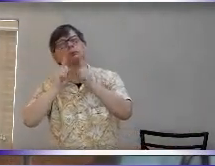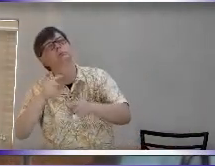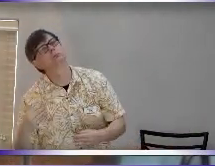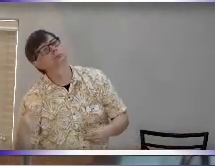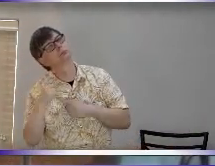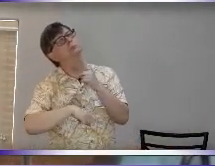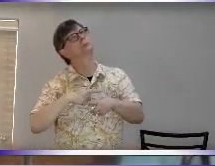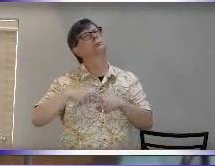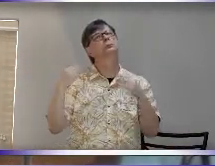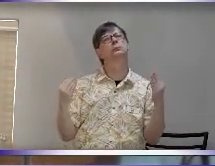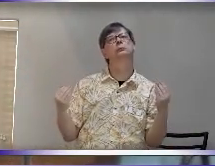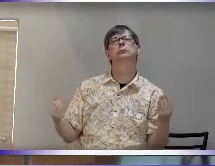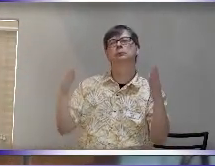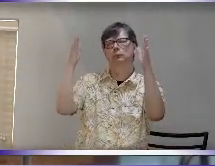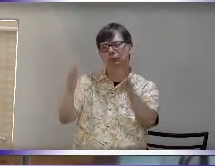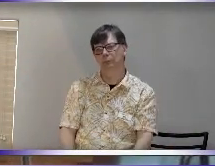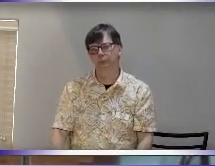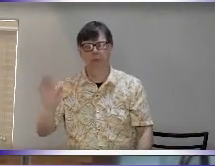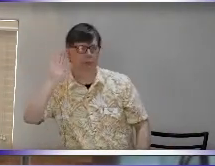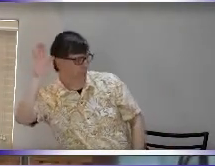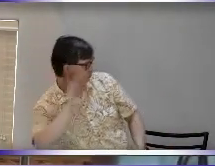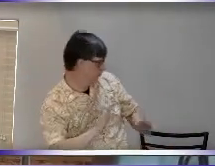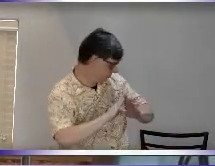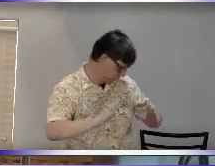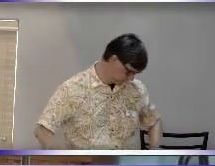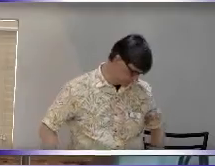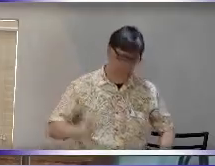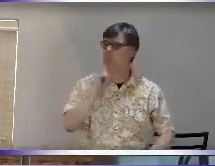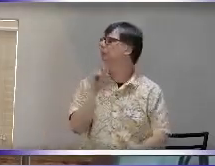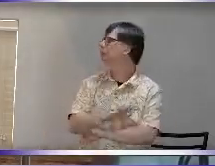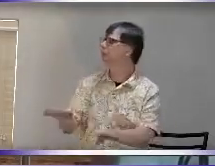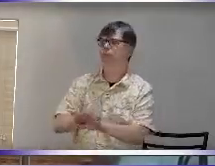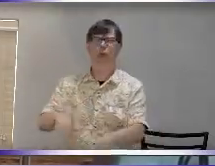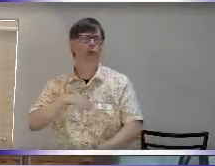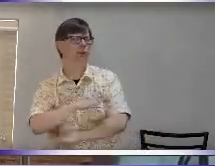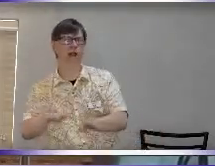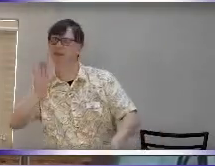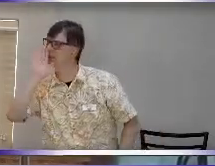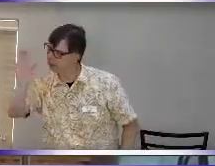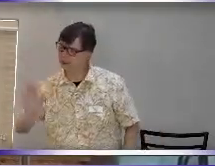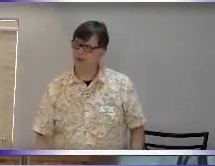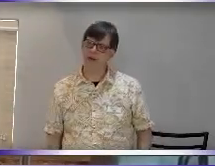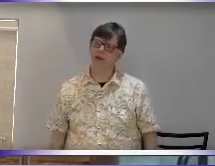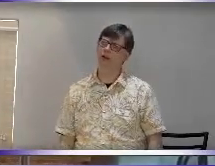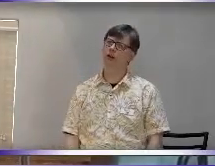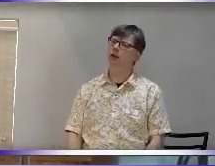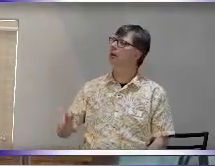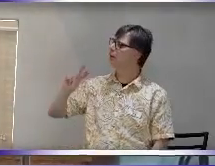do they agree with that position. And then someone, rather than saying, no, not that, has to make